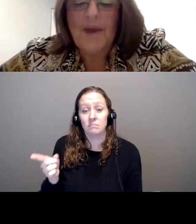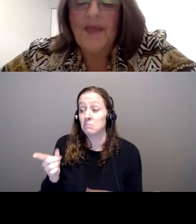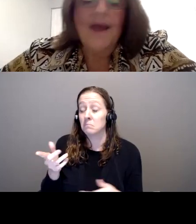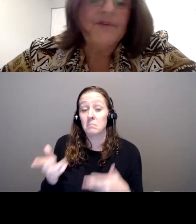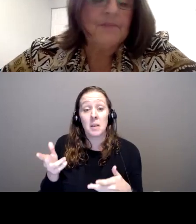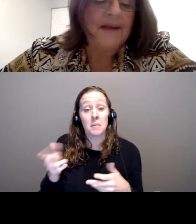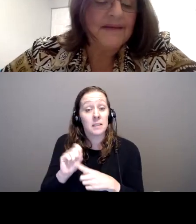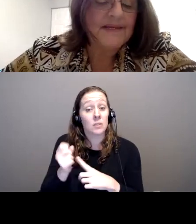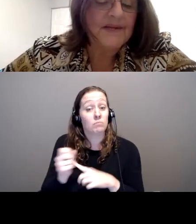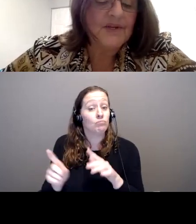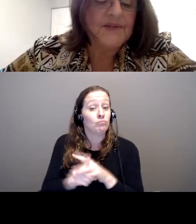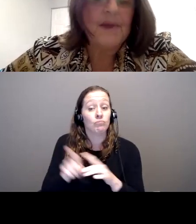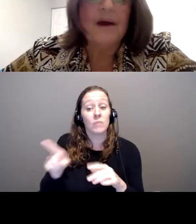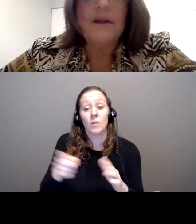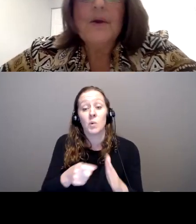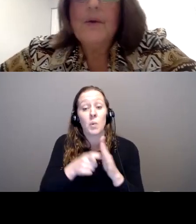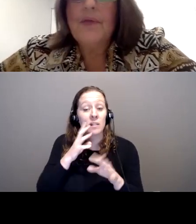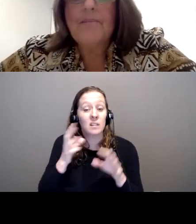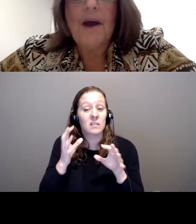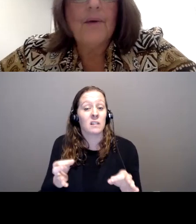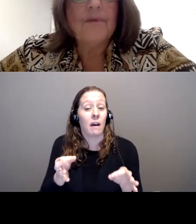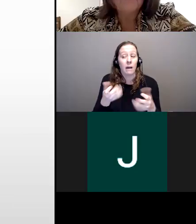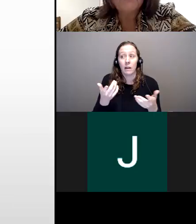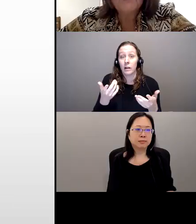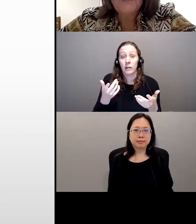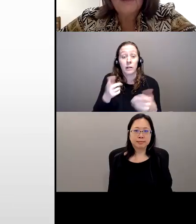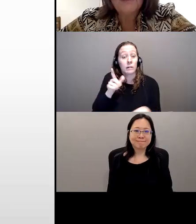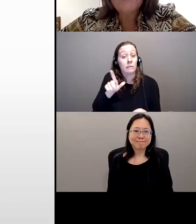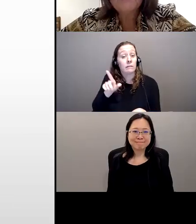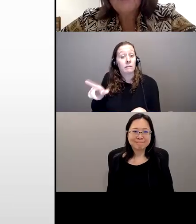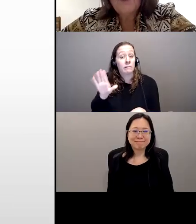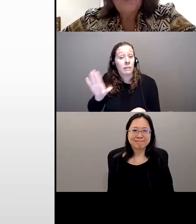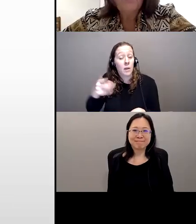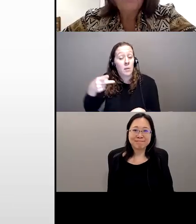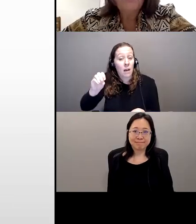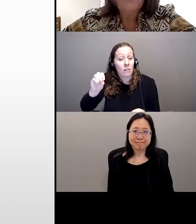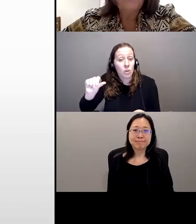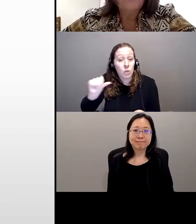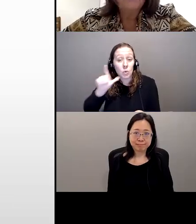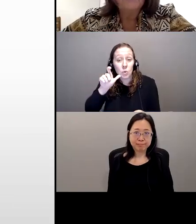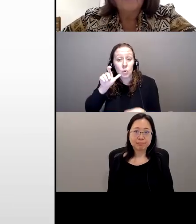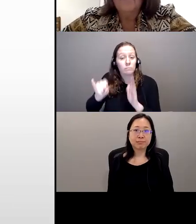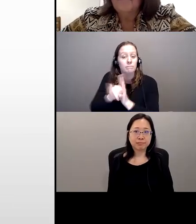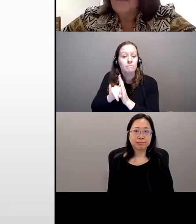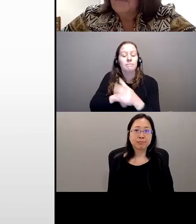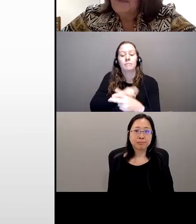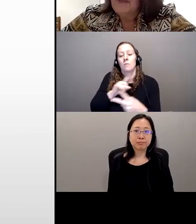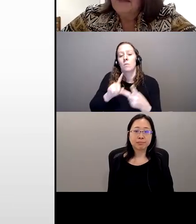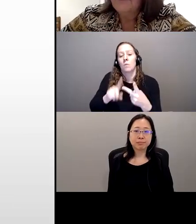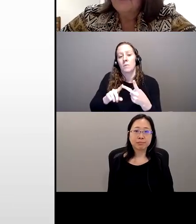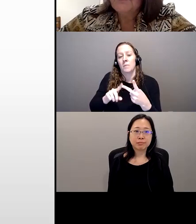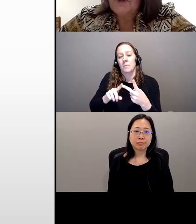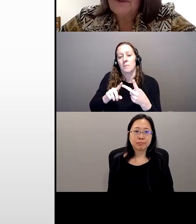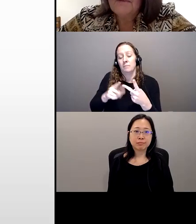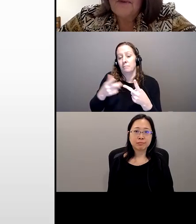situation where they have to make decisions about who their power of attorney is, who they